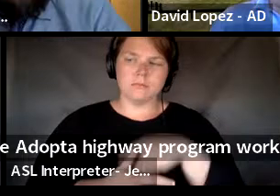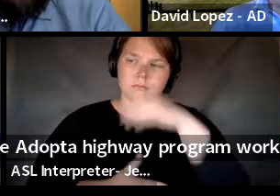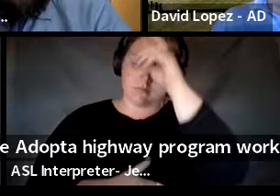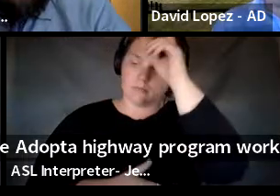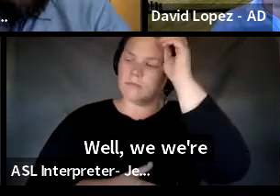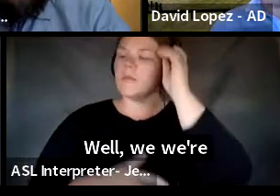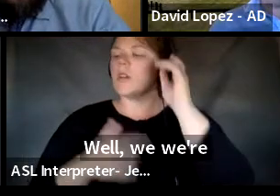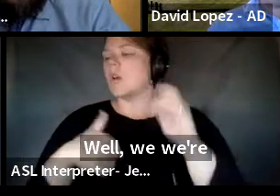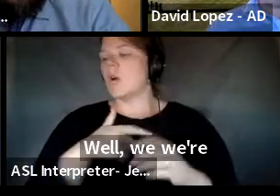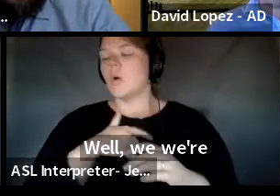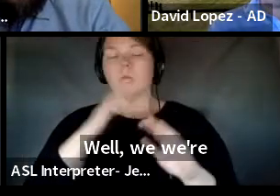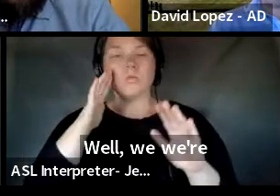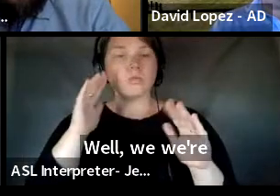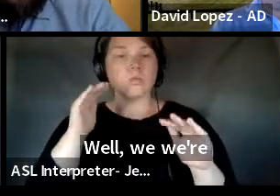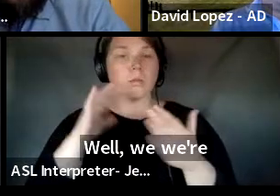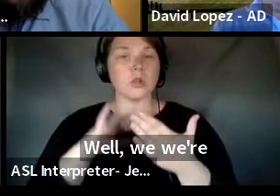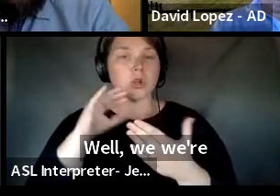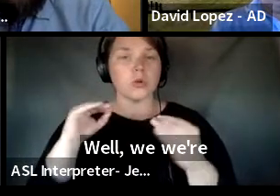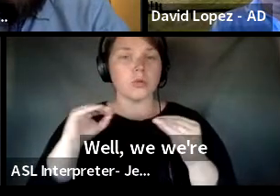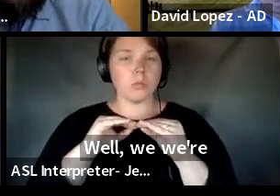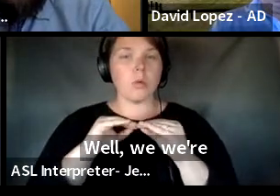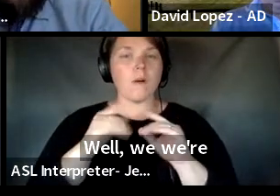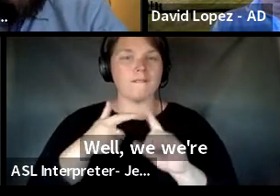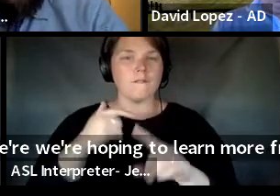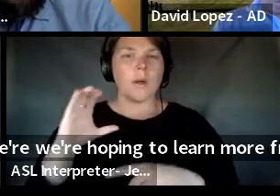to learn more from Caltrans on that.